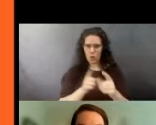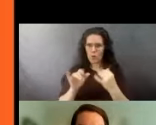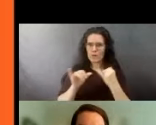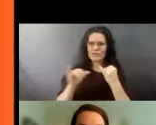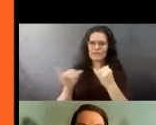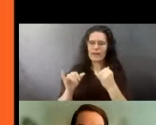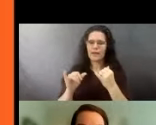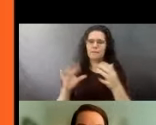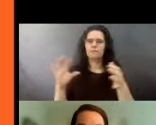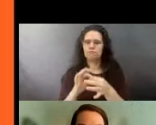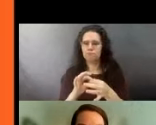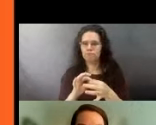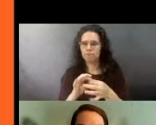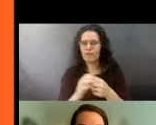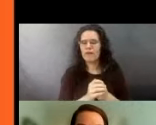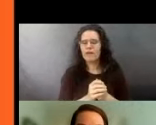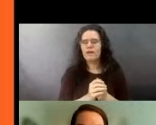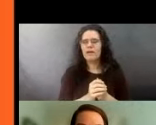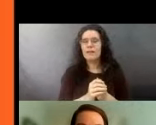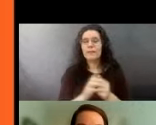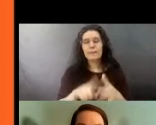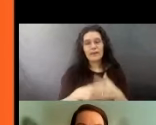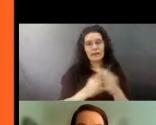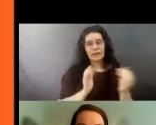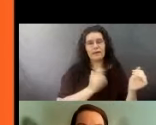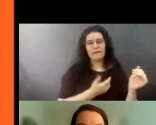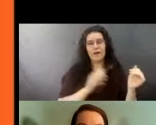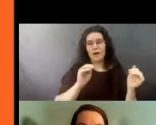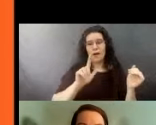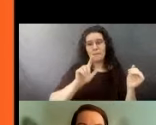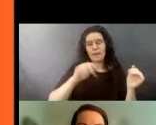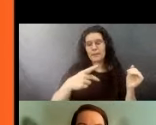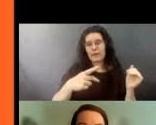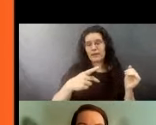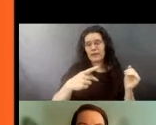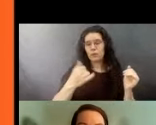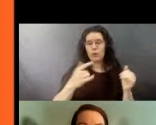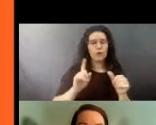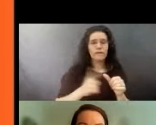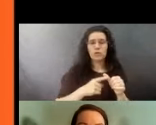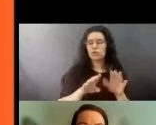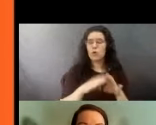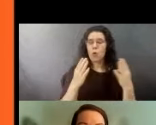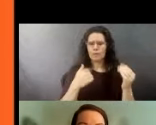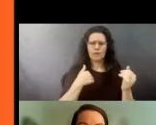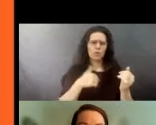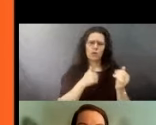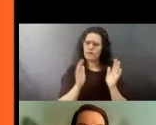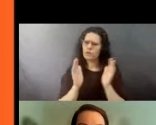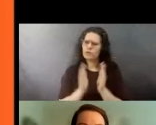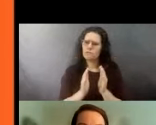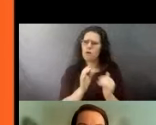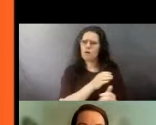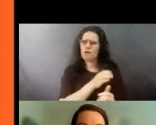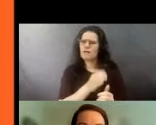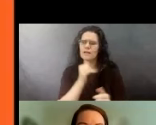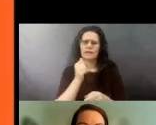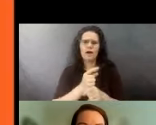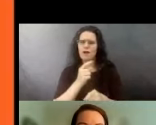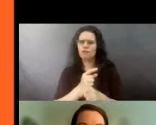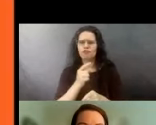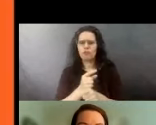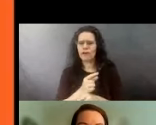at the beginning of our MLP, when we first got off the ground, we're a pretty small clinic. We're not a regular legal aid agency where